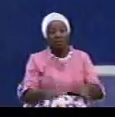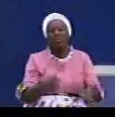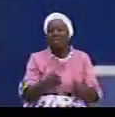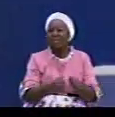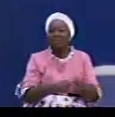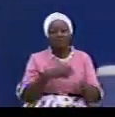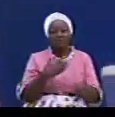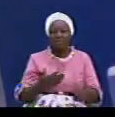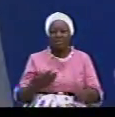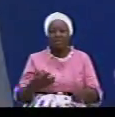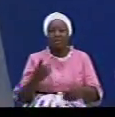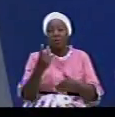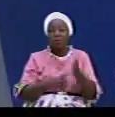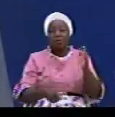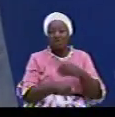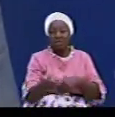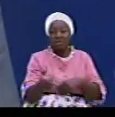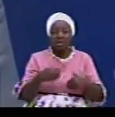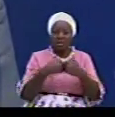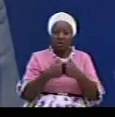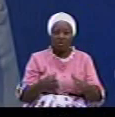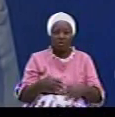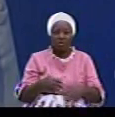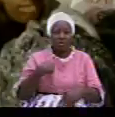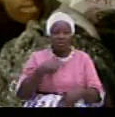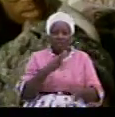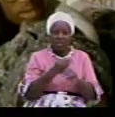they lost, we're taking it back.